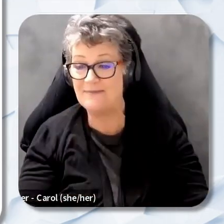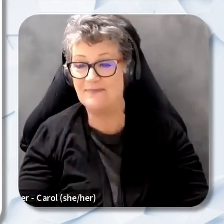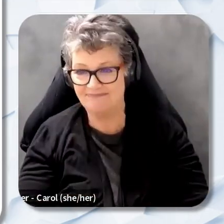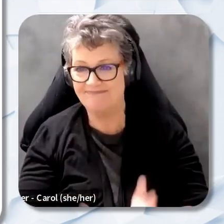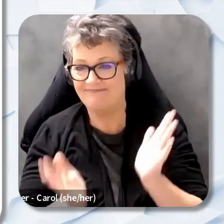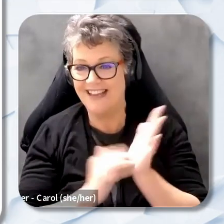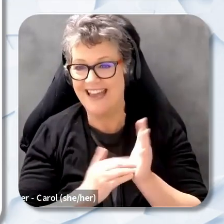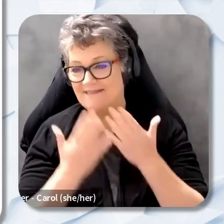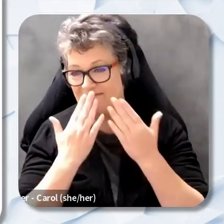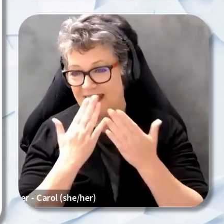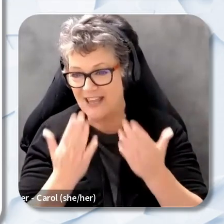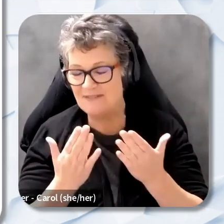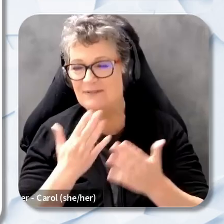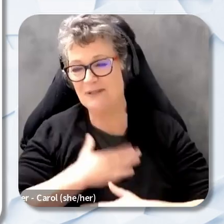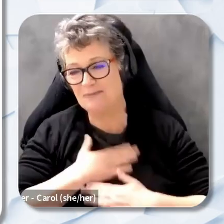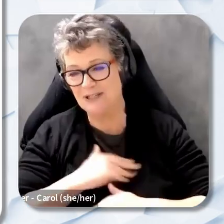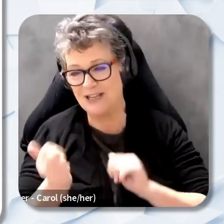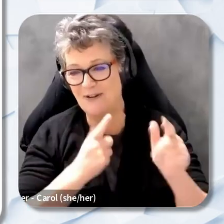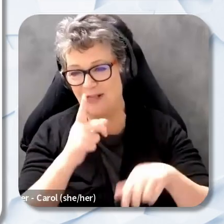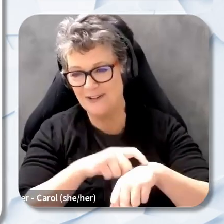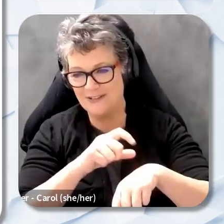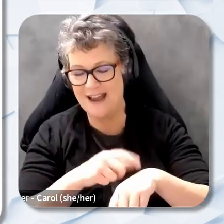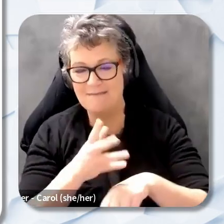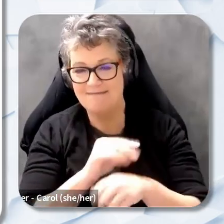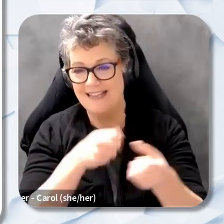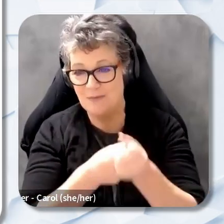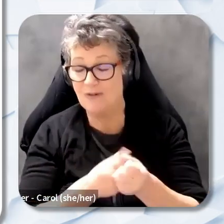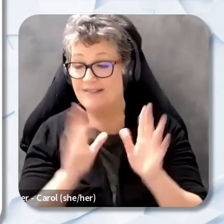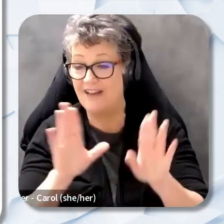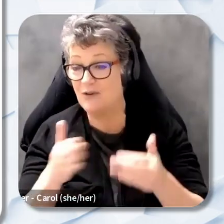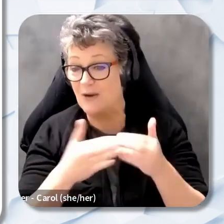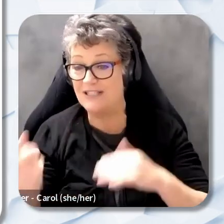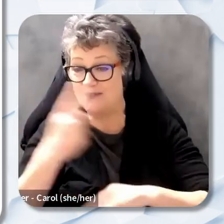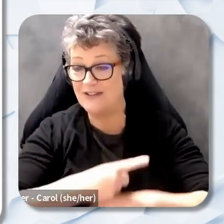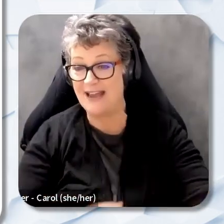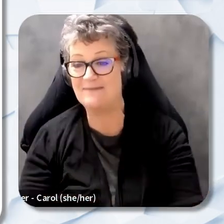Again, thanks. We appreciate all of your time and support and have a great rest of your day.